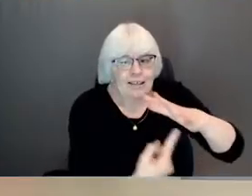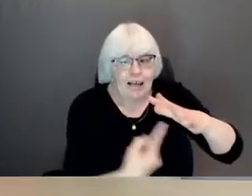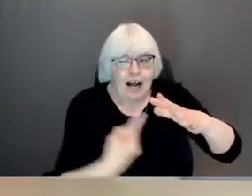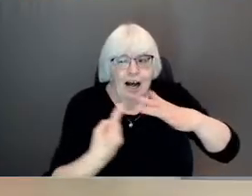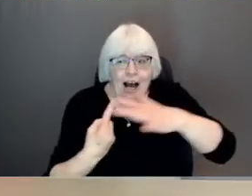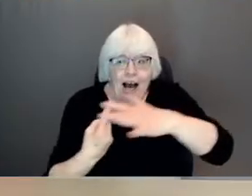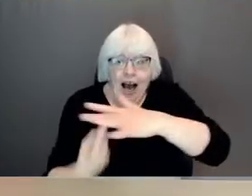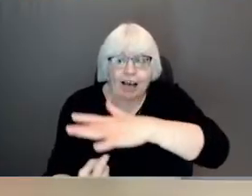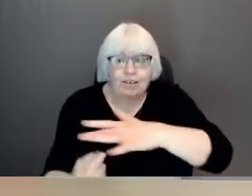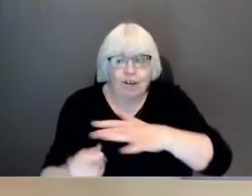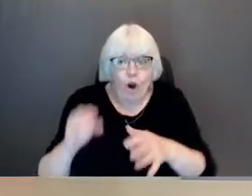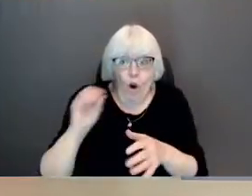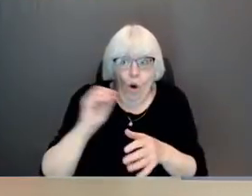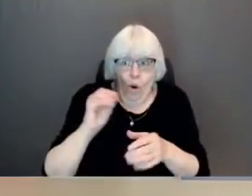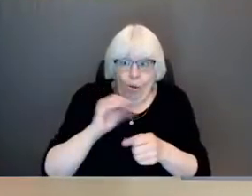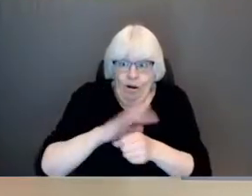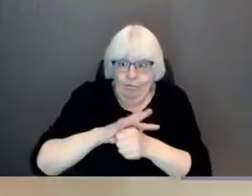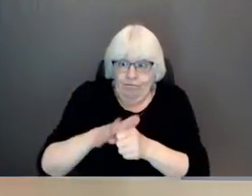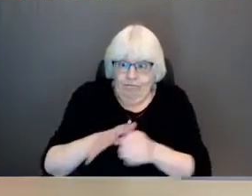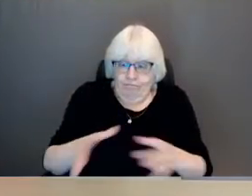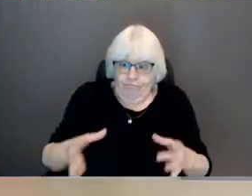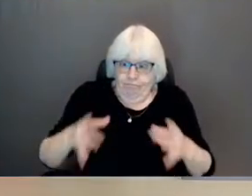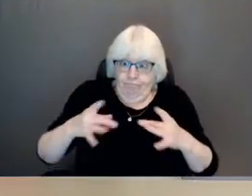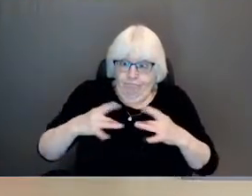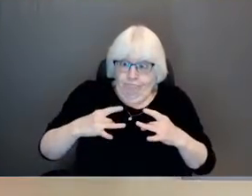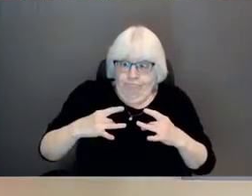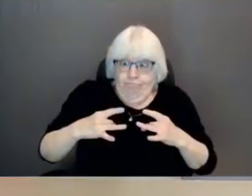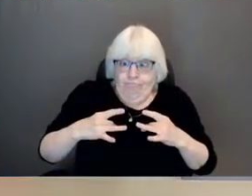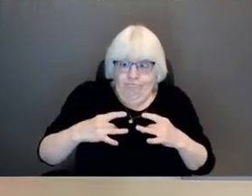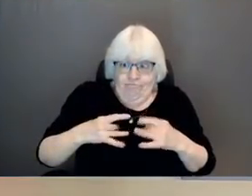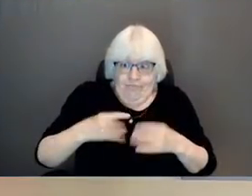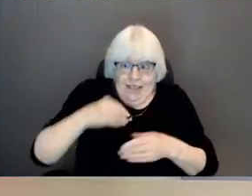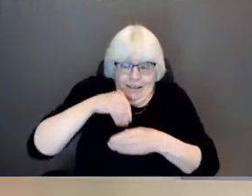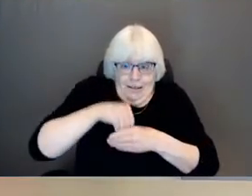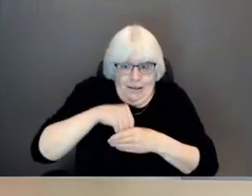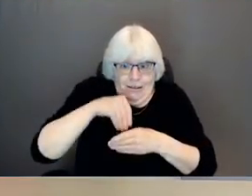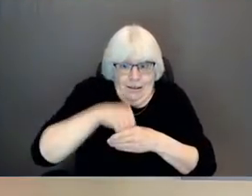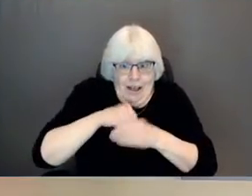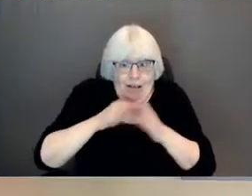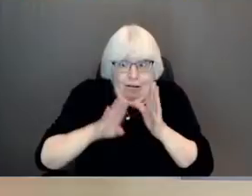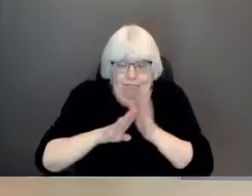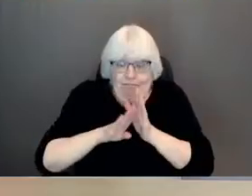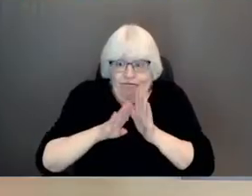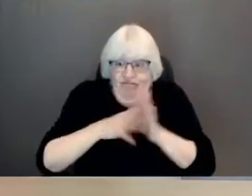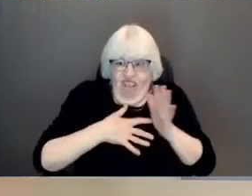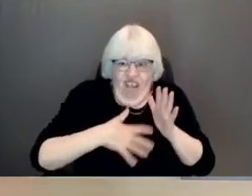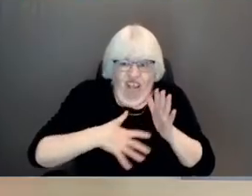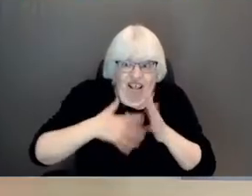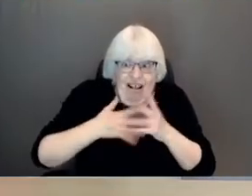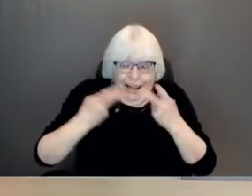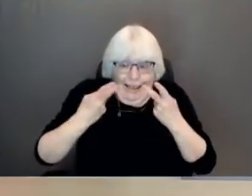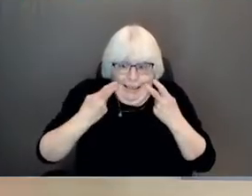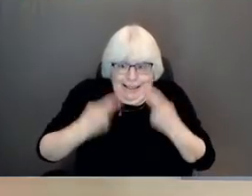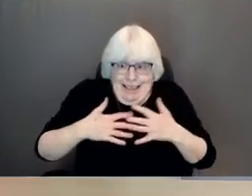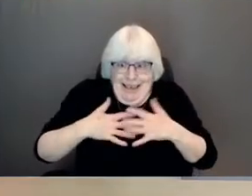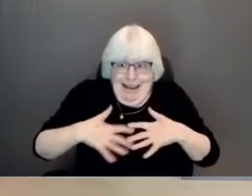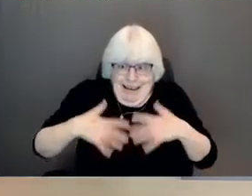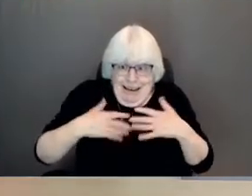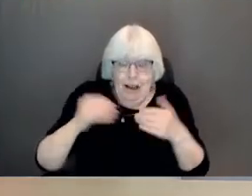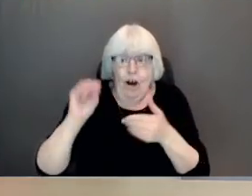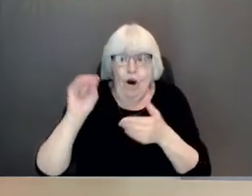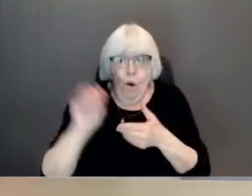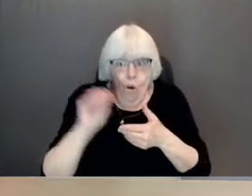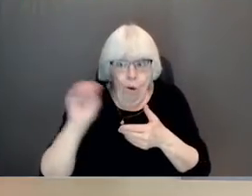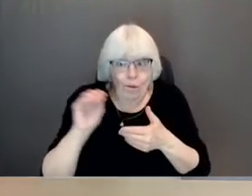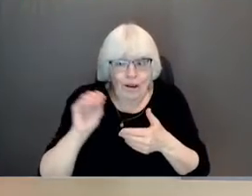from exposure to onset of symptoms, than previous strains of COVID-19. Many other jurisdictions